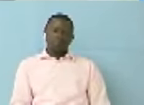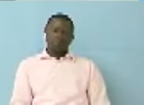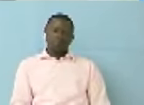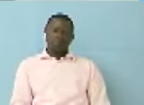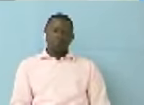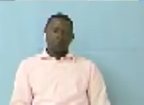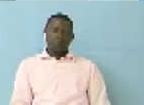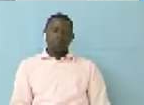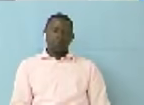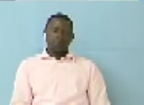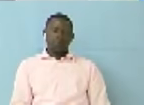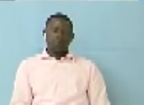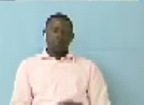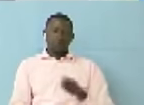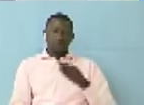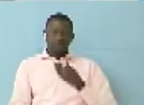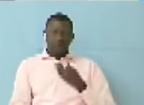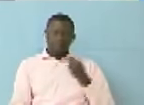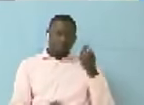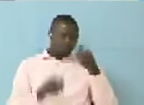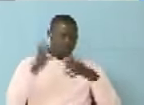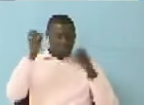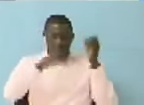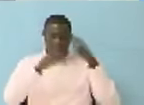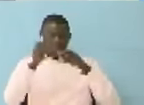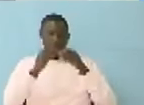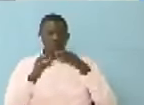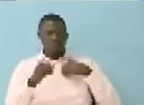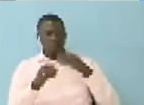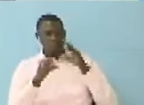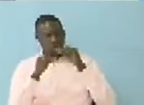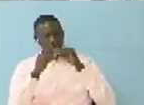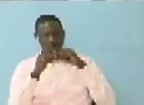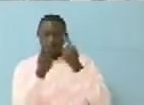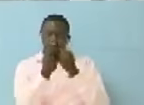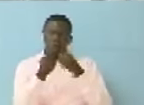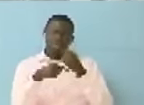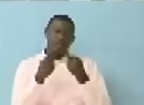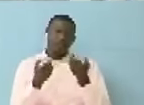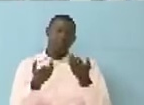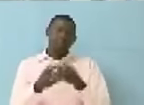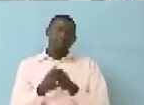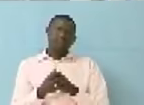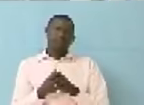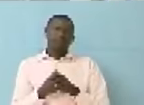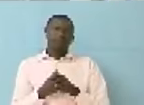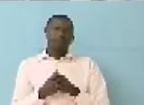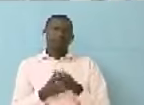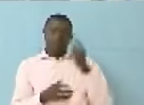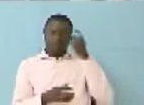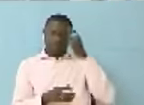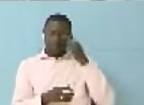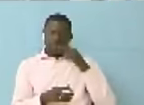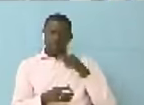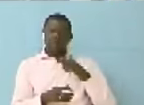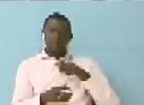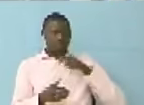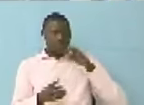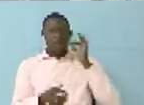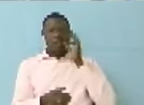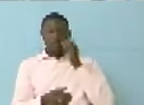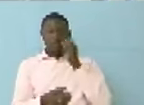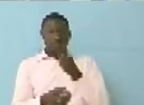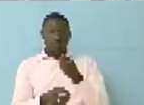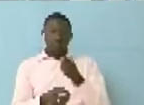je. Do you have any comment on that? Fay kuma so la be men na fala o kamba. Counsel, I think I already answered you. If they can confirm before